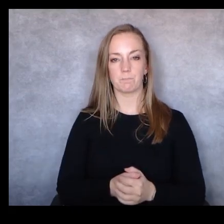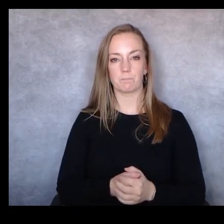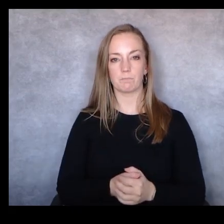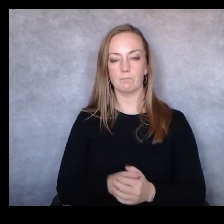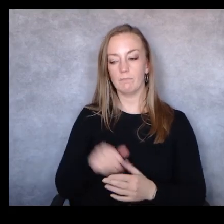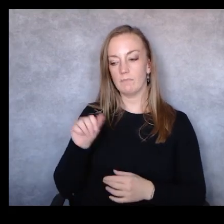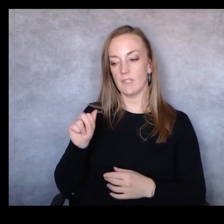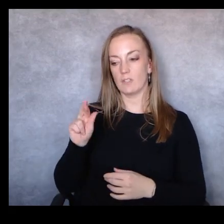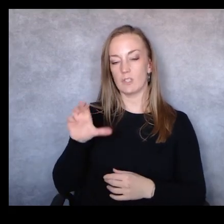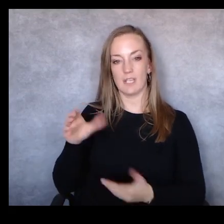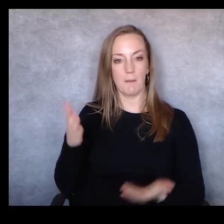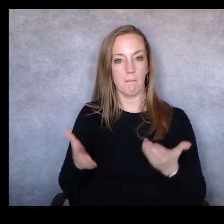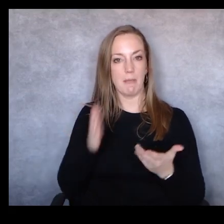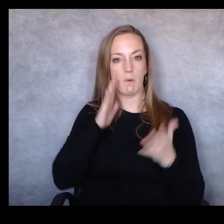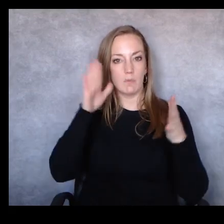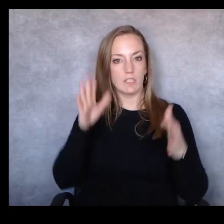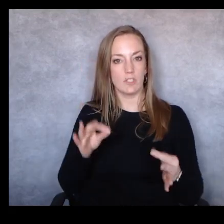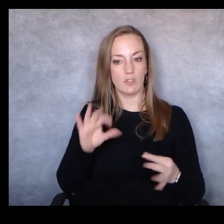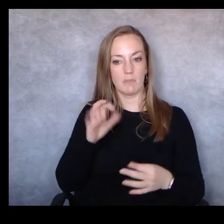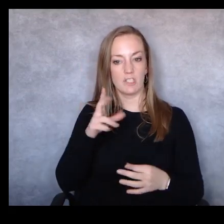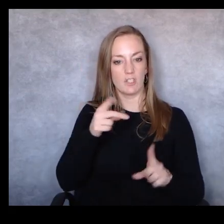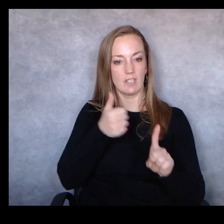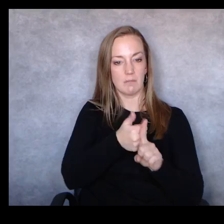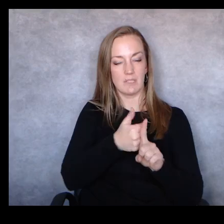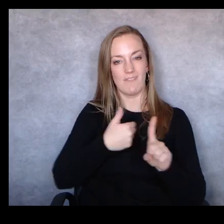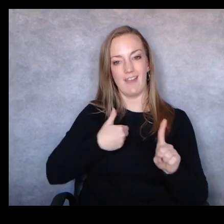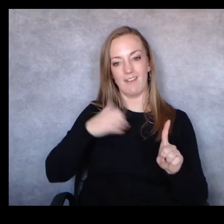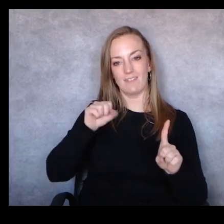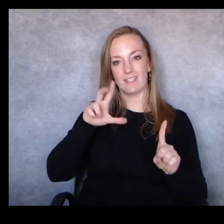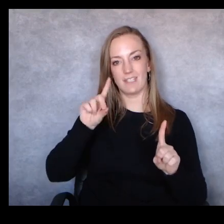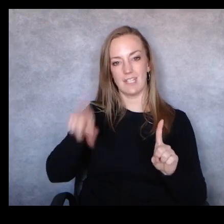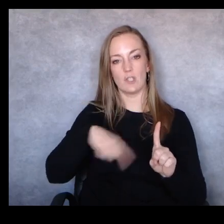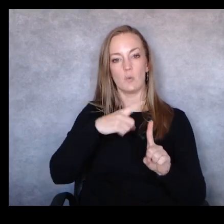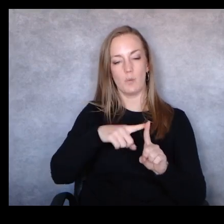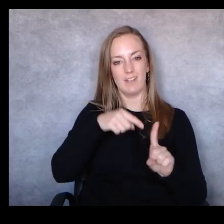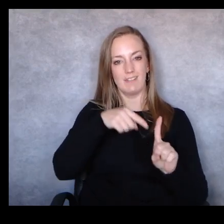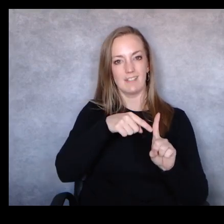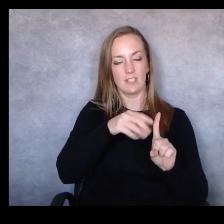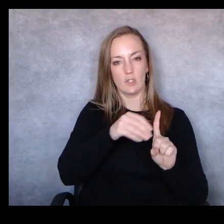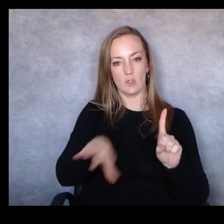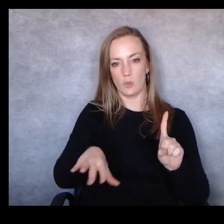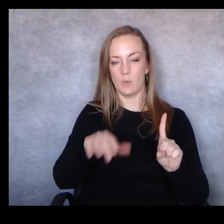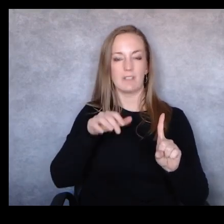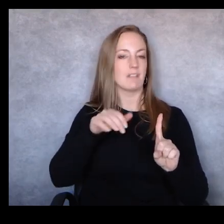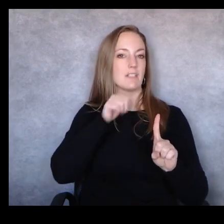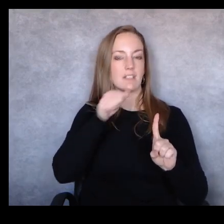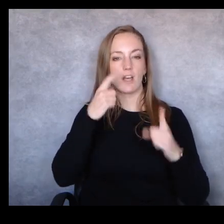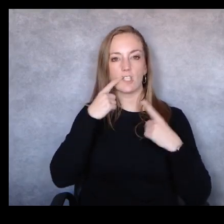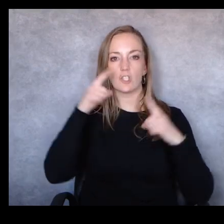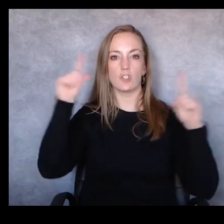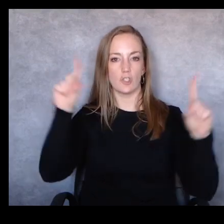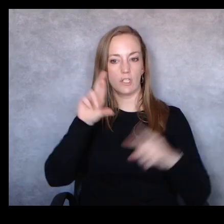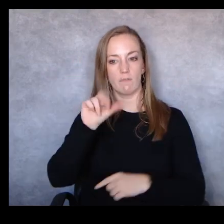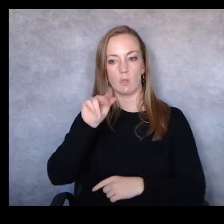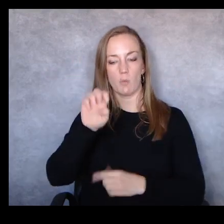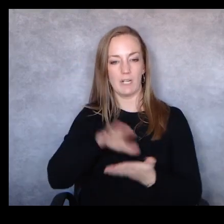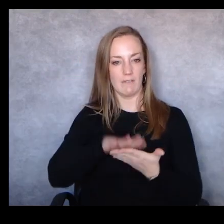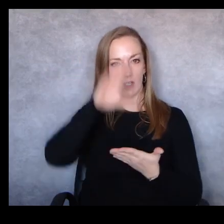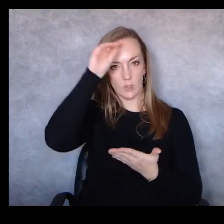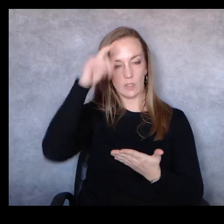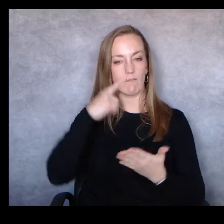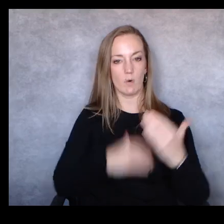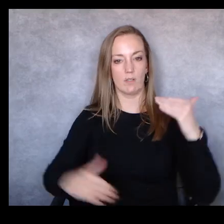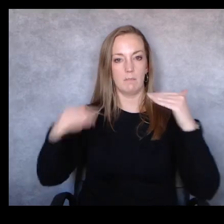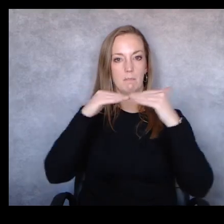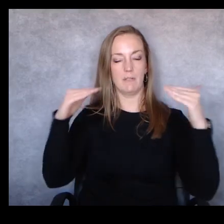The ARC may determine a child has a SLD when the student fails to achieve a rate of learning to make sufficient progress to meet grade